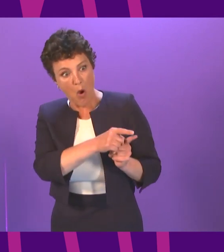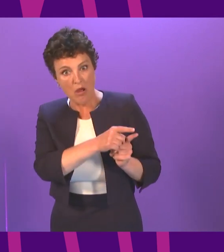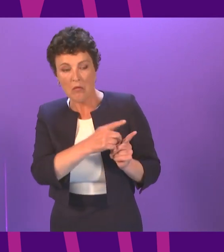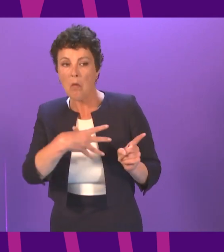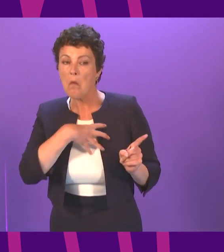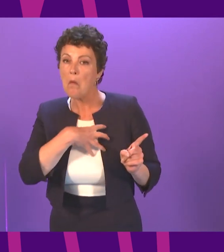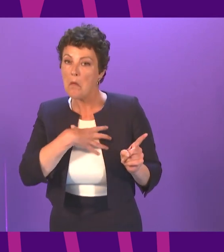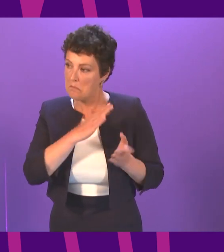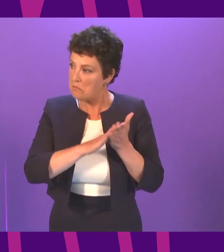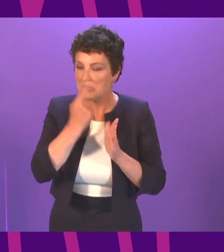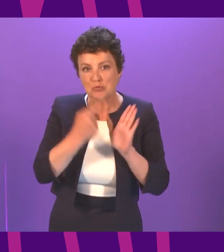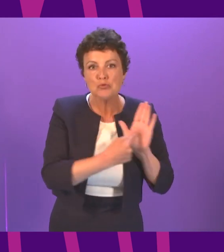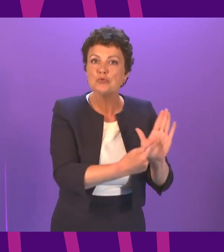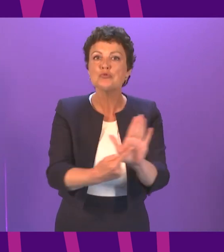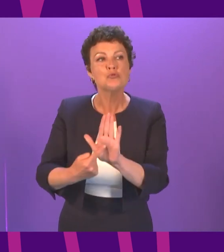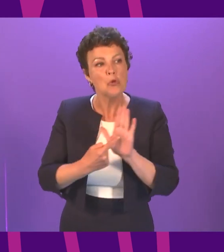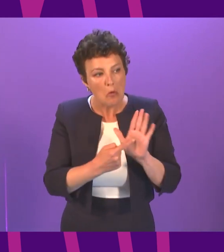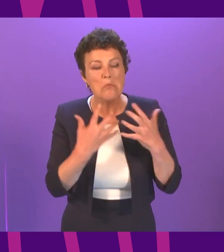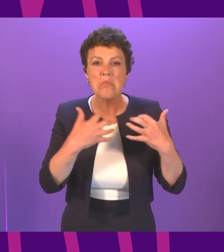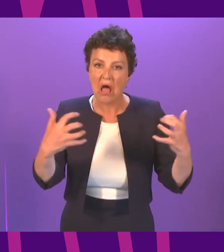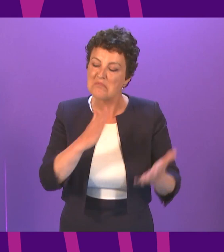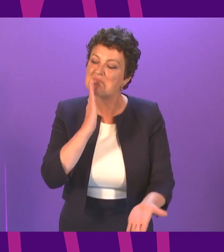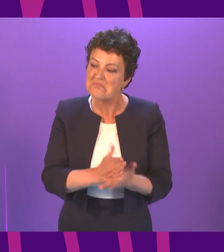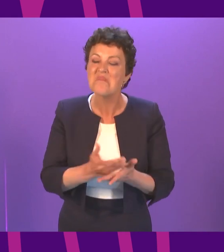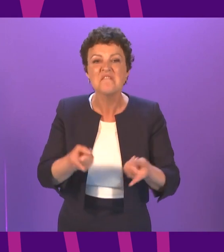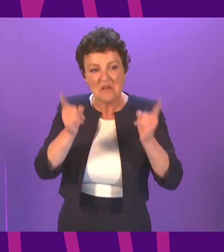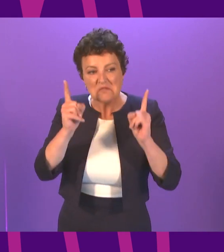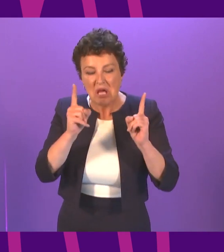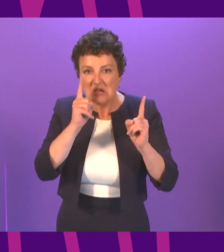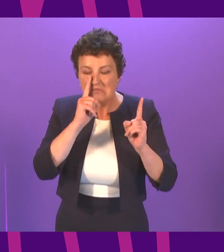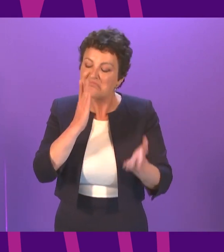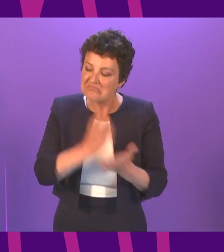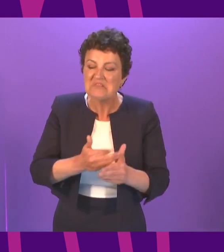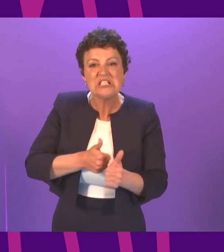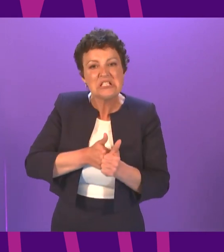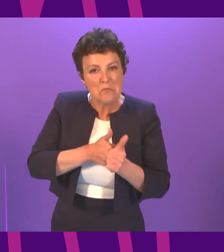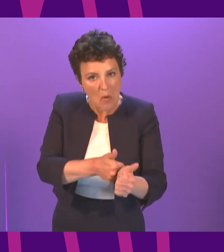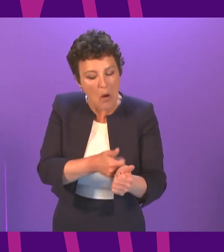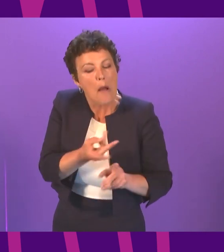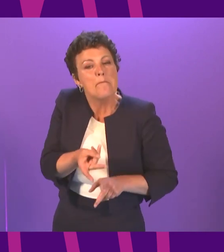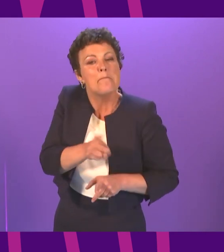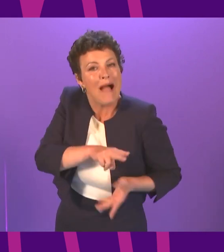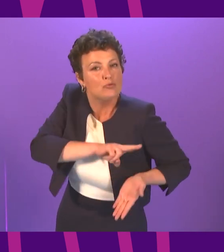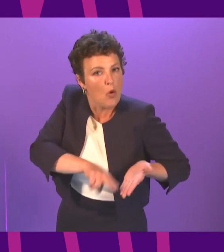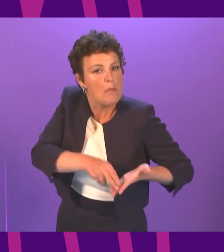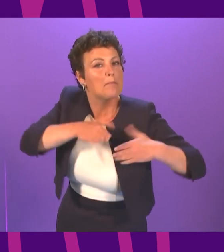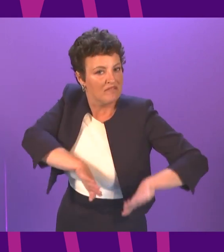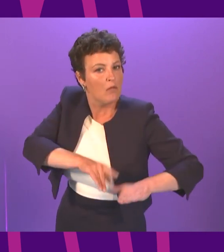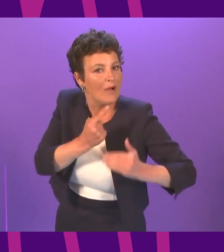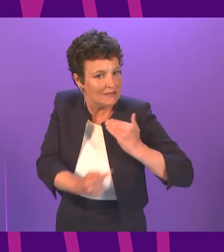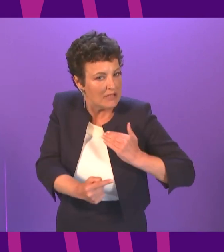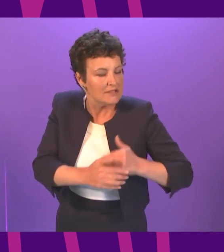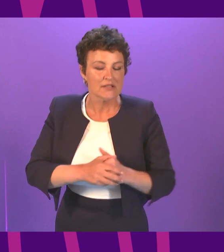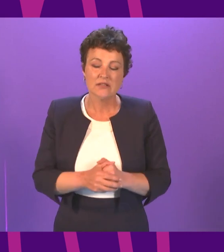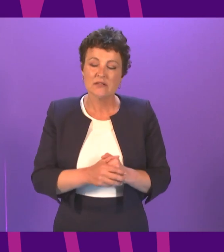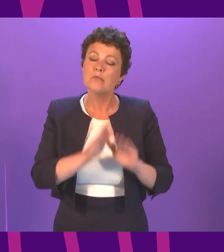priority for this Parliament. I hope the First Minister will take on this point. But in conclusion,